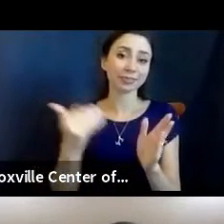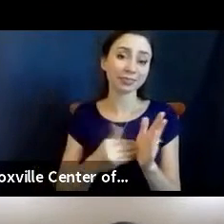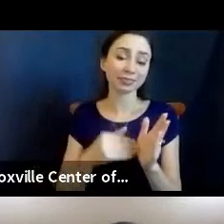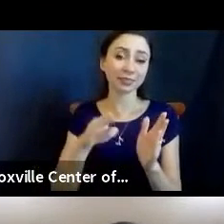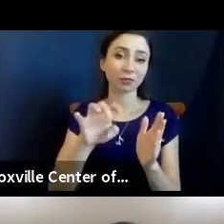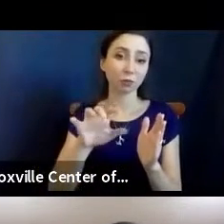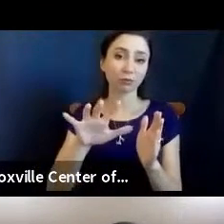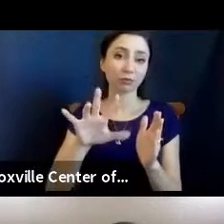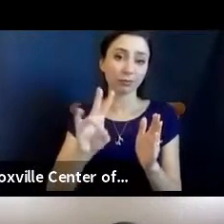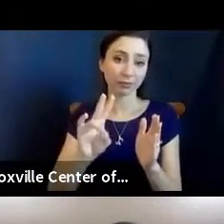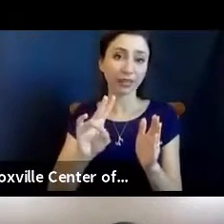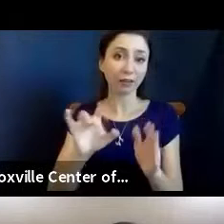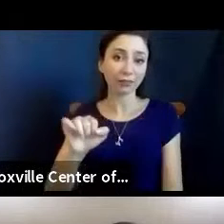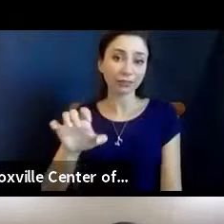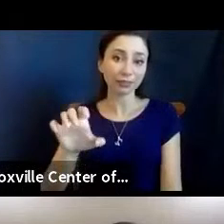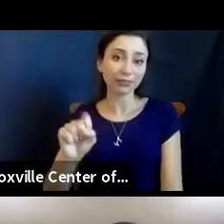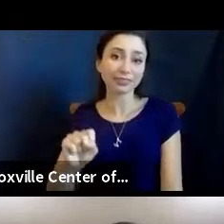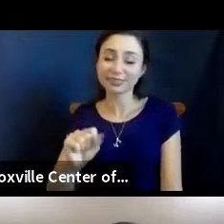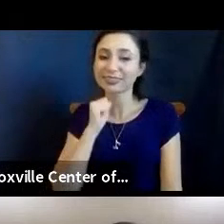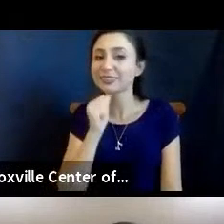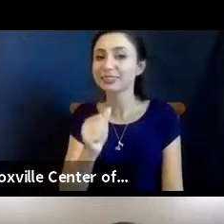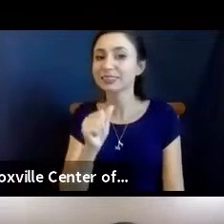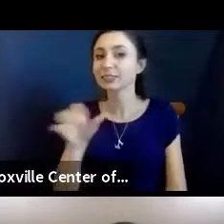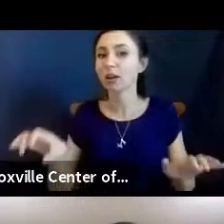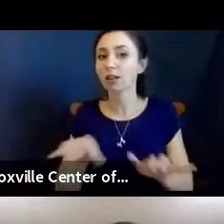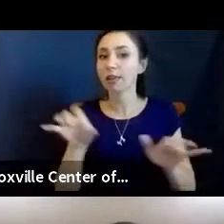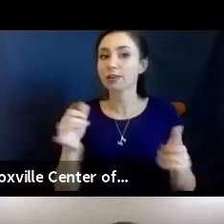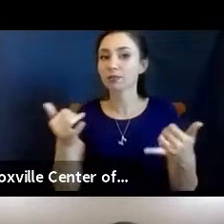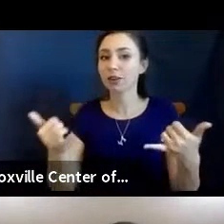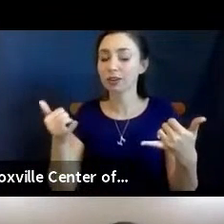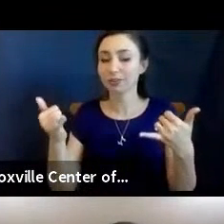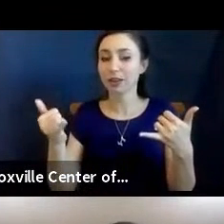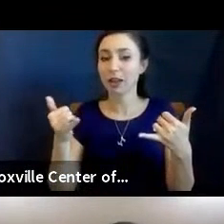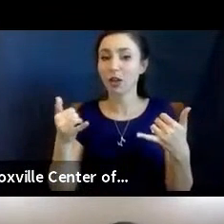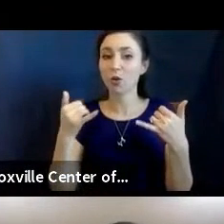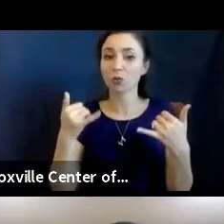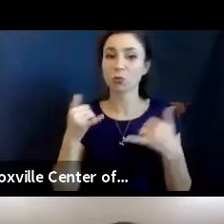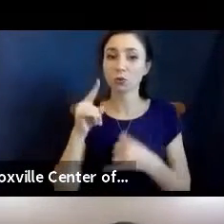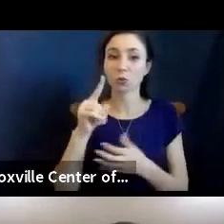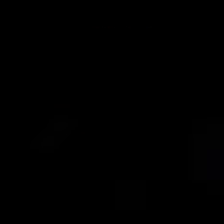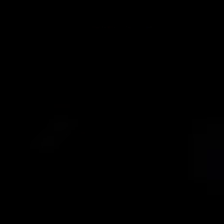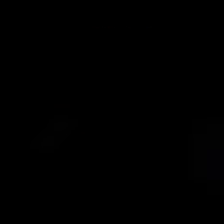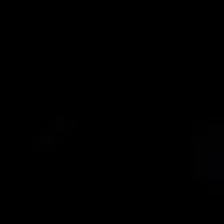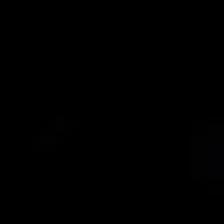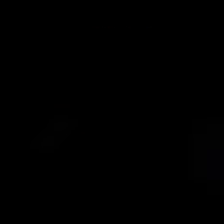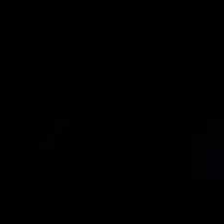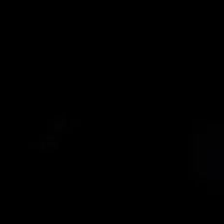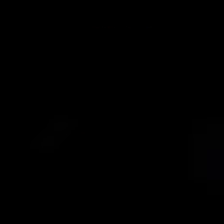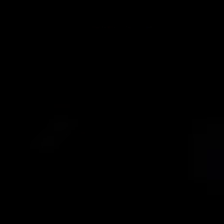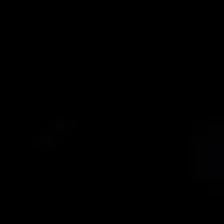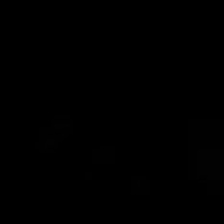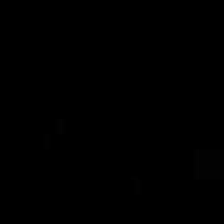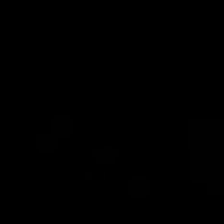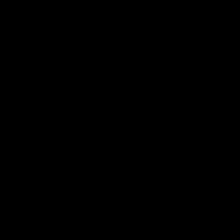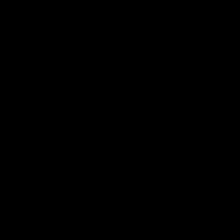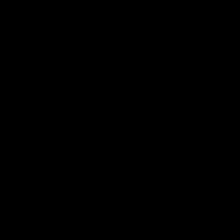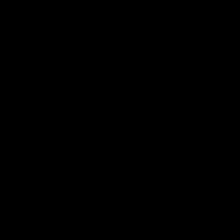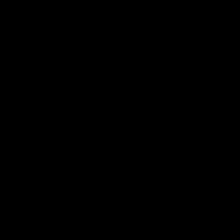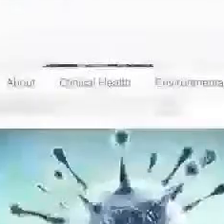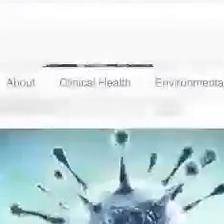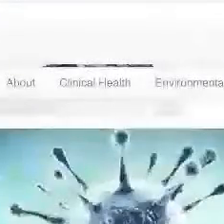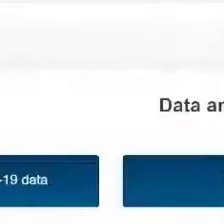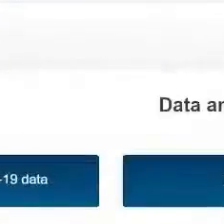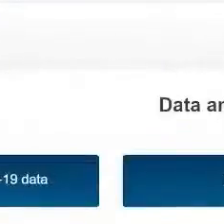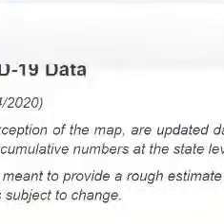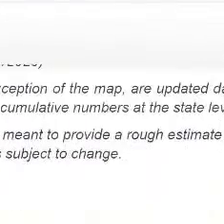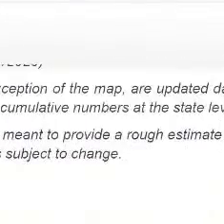10,457 of our cases are considered inactive, giving us 1,214 active cases.